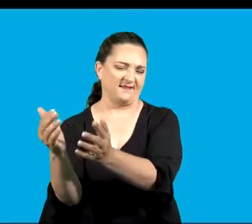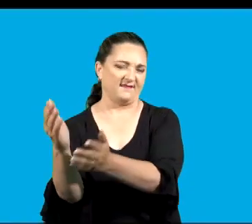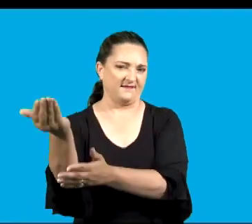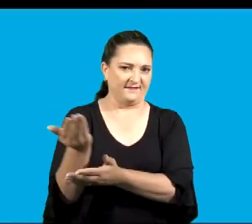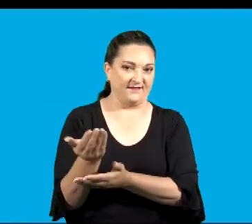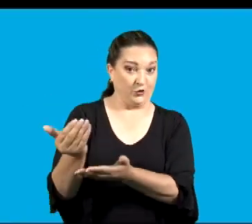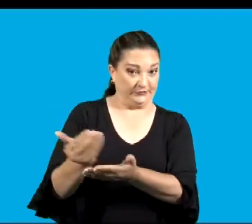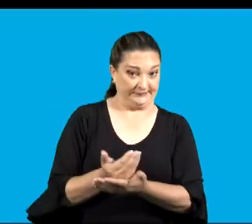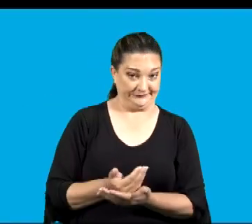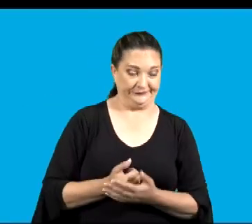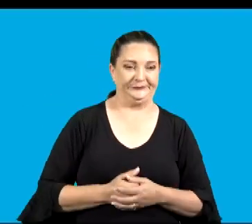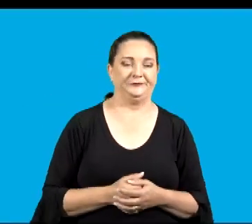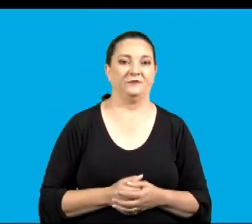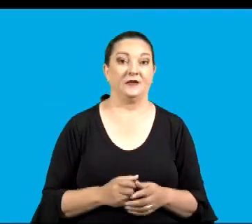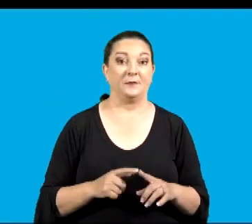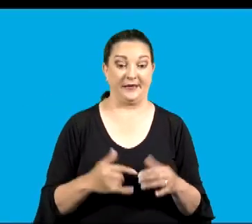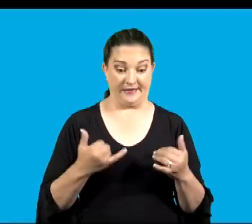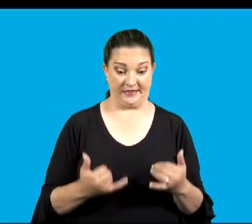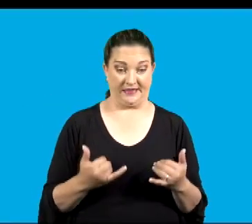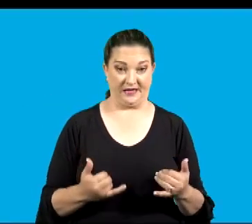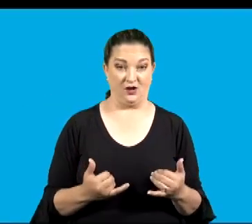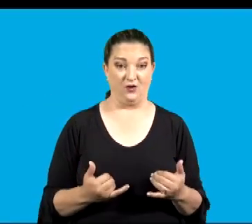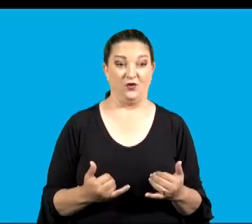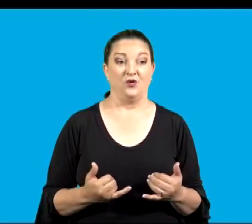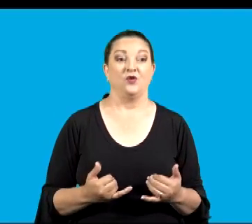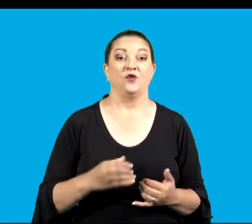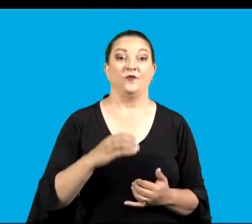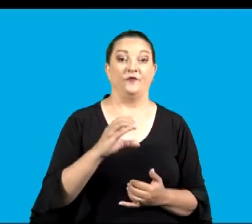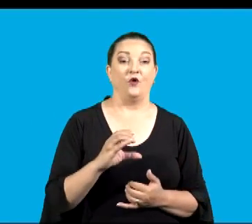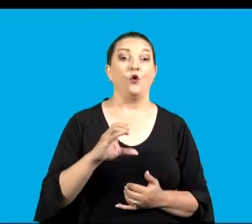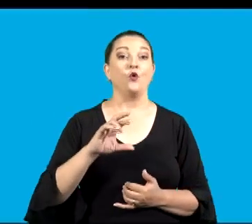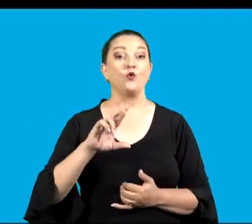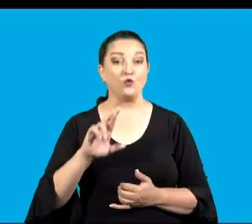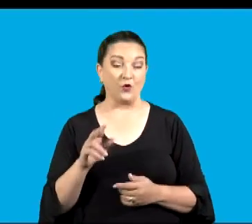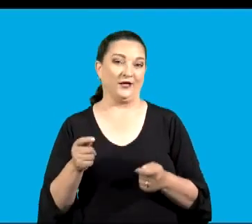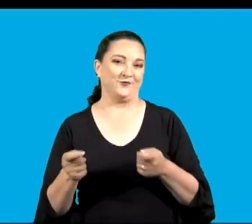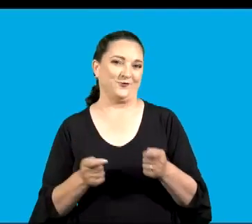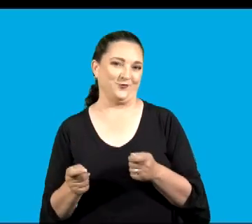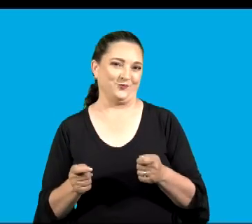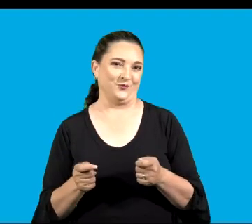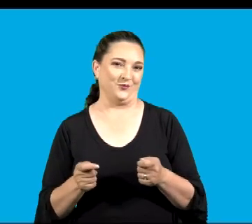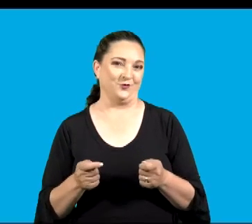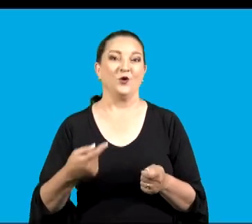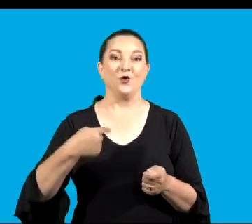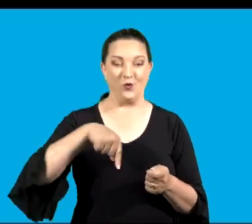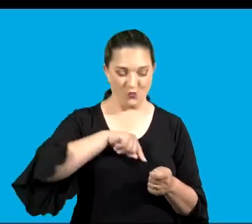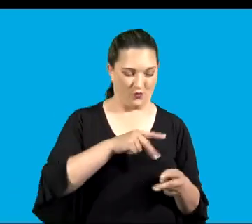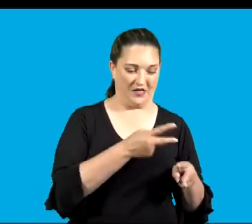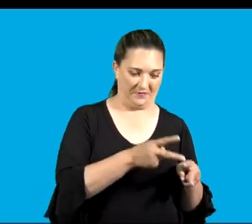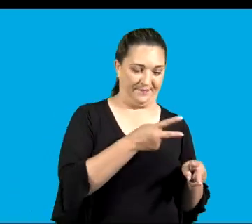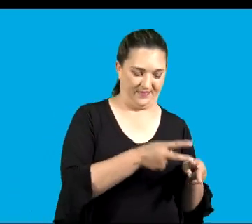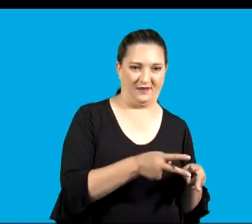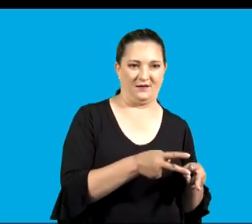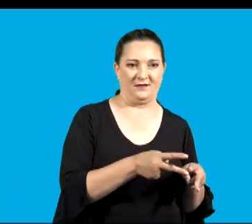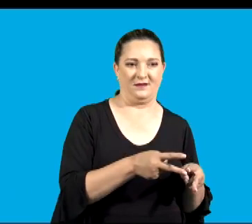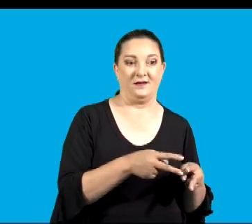second version is where we have the creditors control that is prepared by us, the business, against the